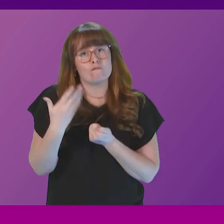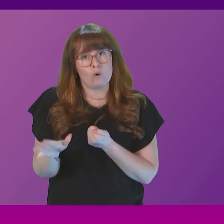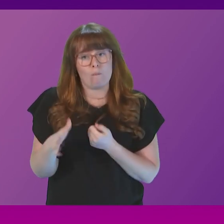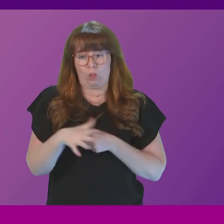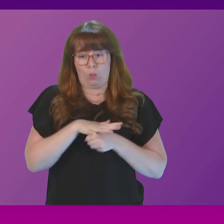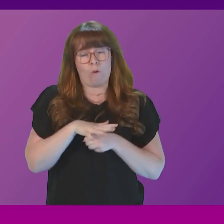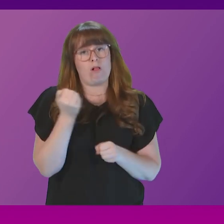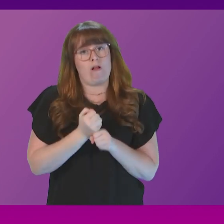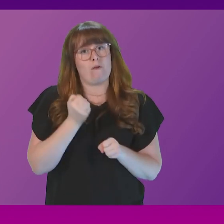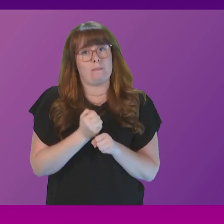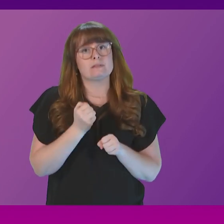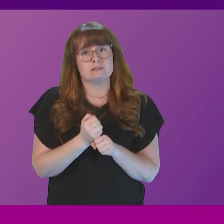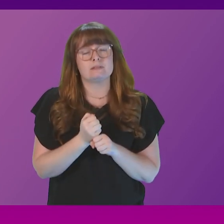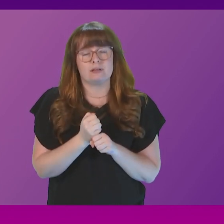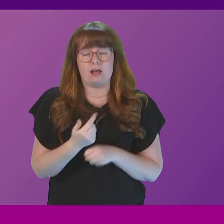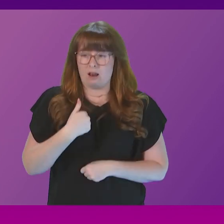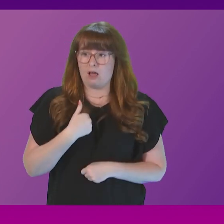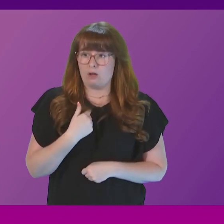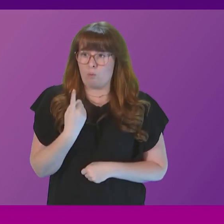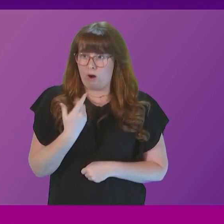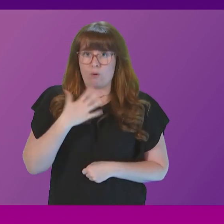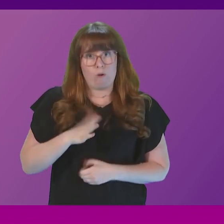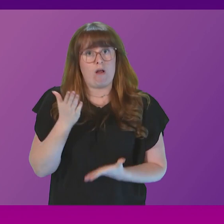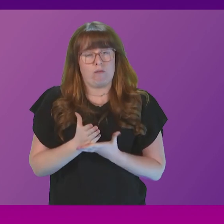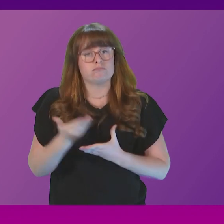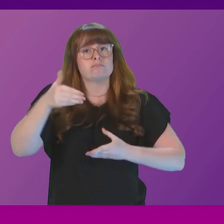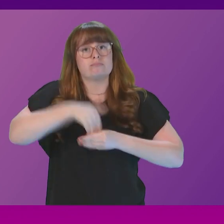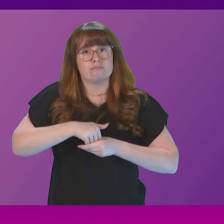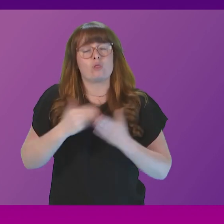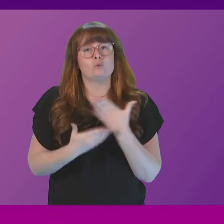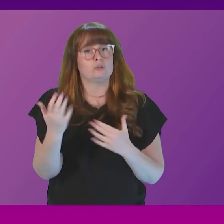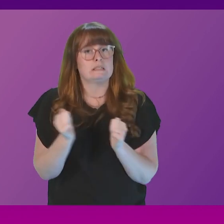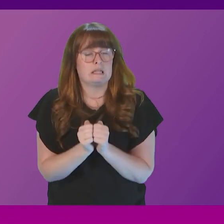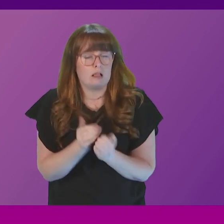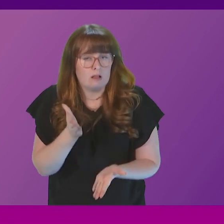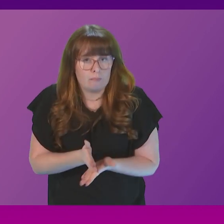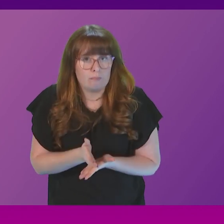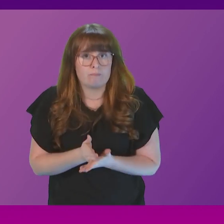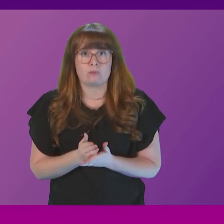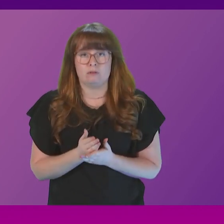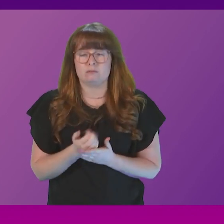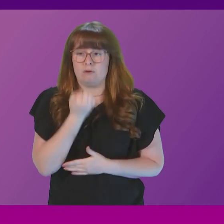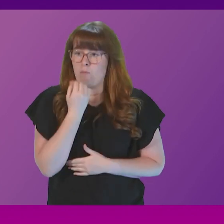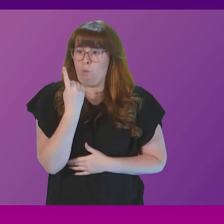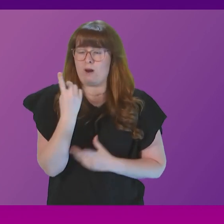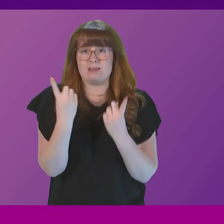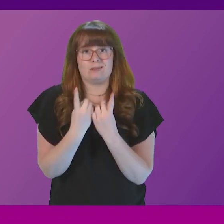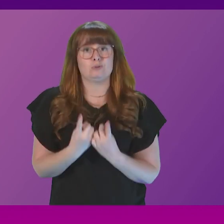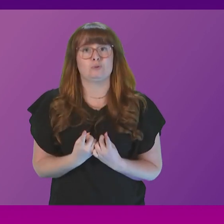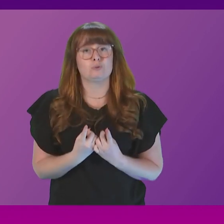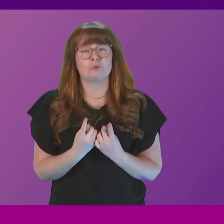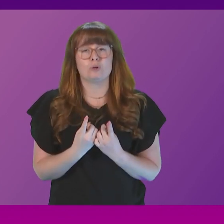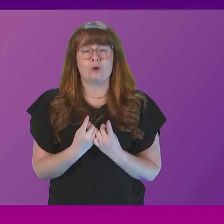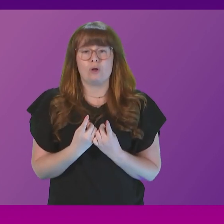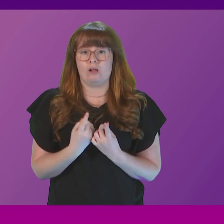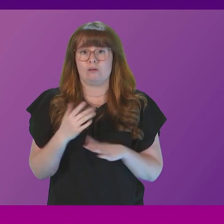local government, and ones that I absolutely want to see embedded as part of the New Deal. The number one issue, and I don't think, again,